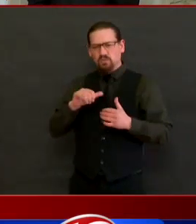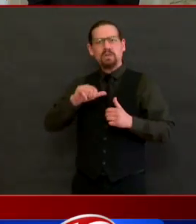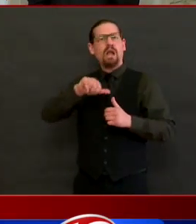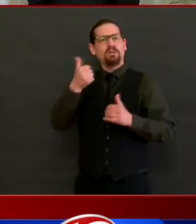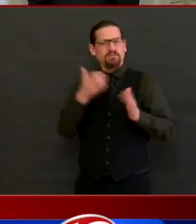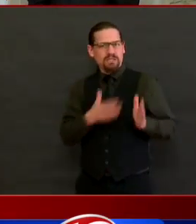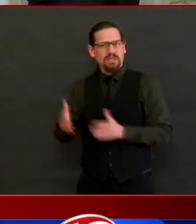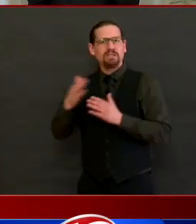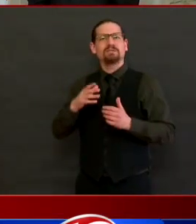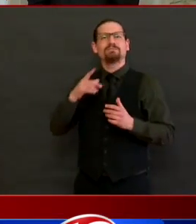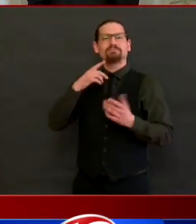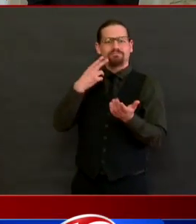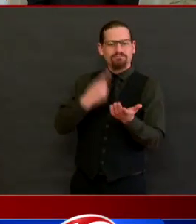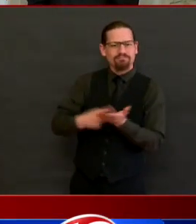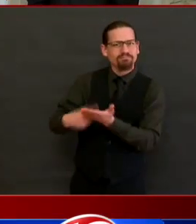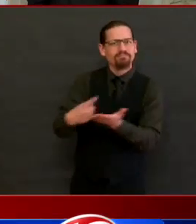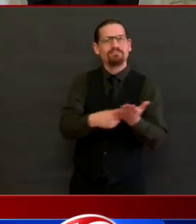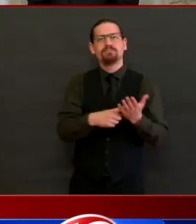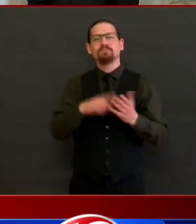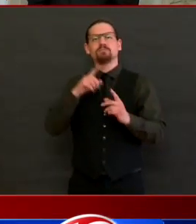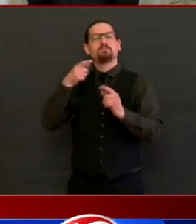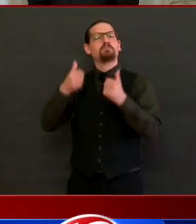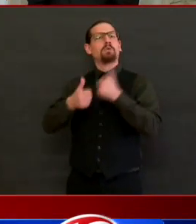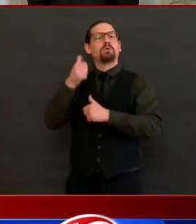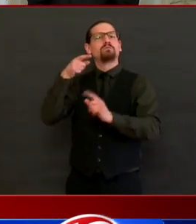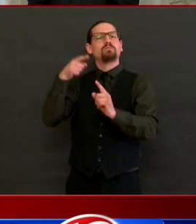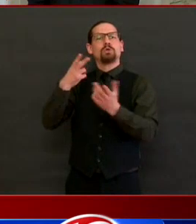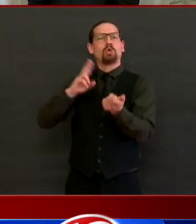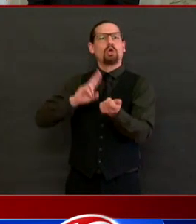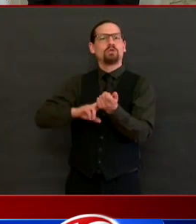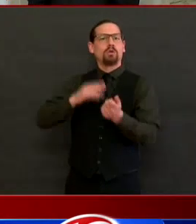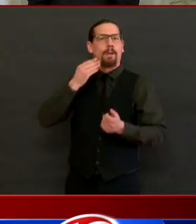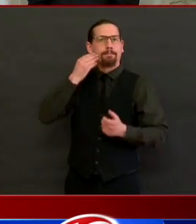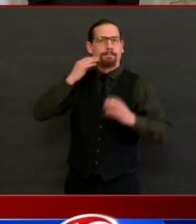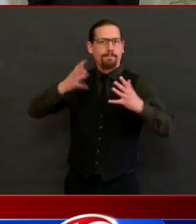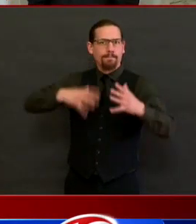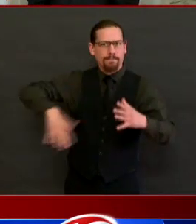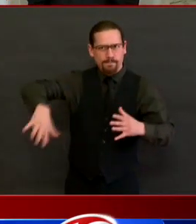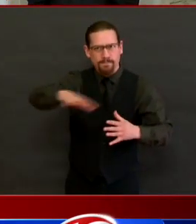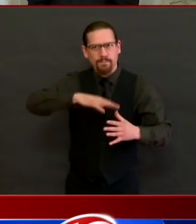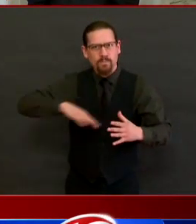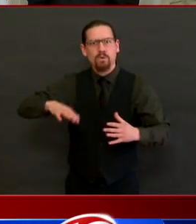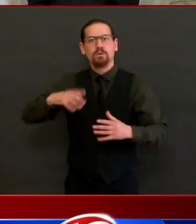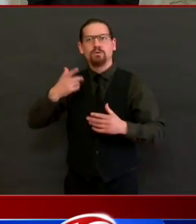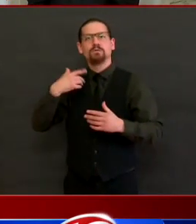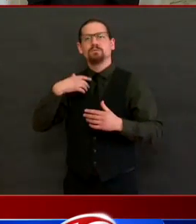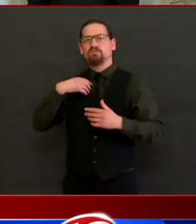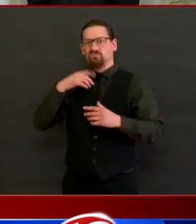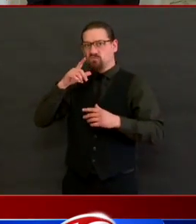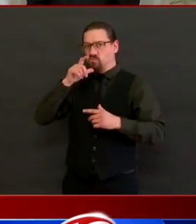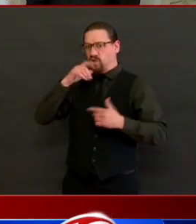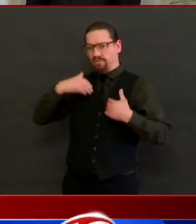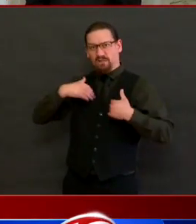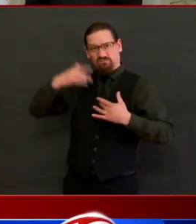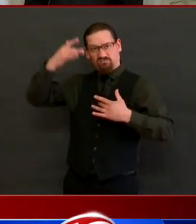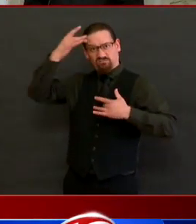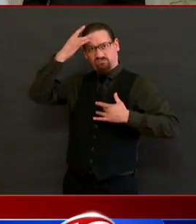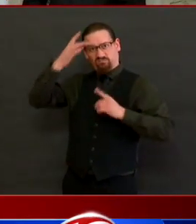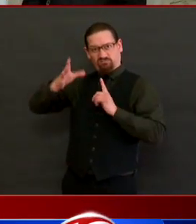other congregate settings. We have cohorting strategies to be able to safely care for COVID-positive